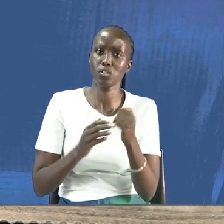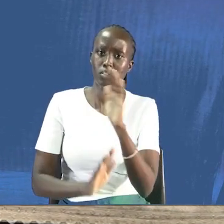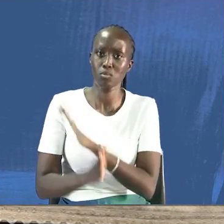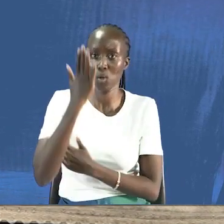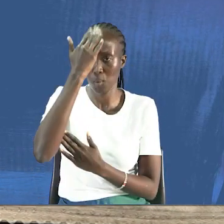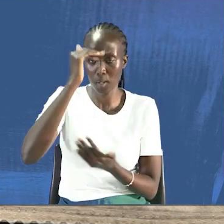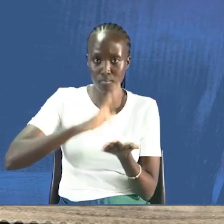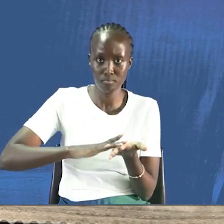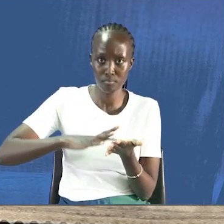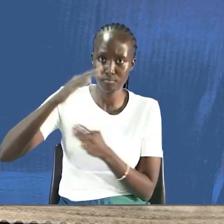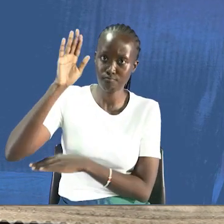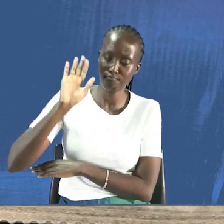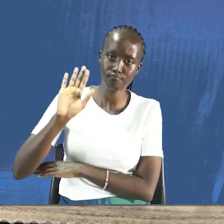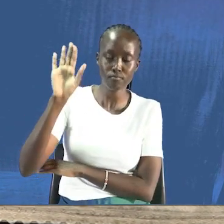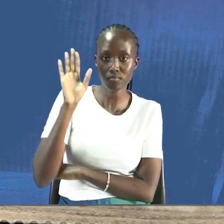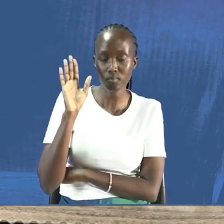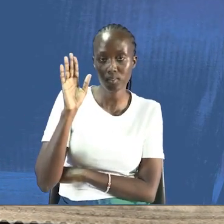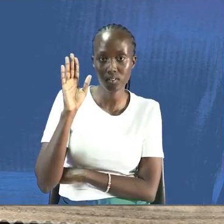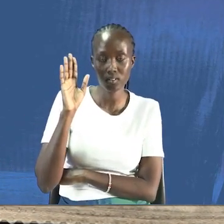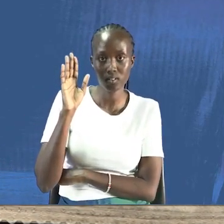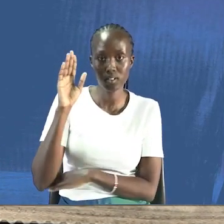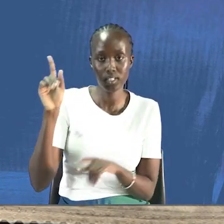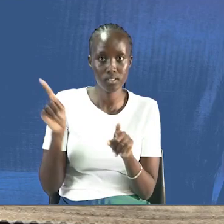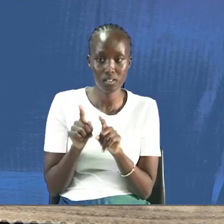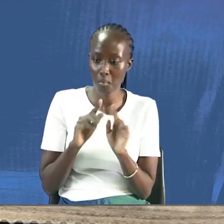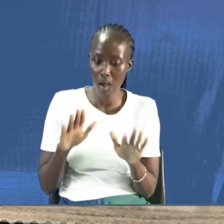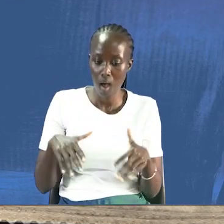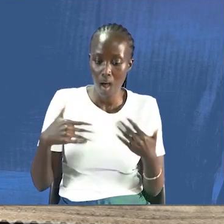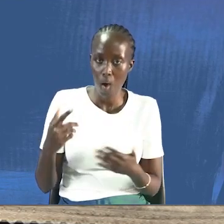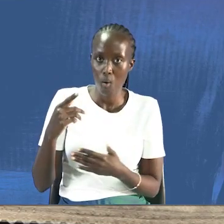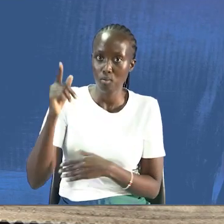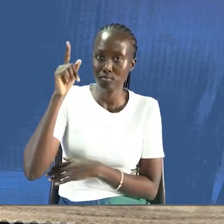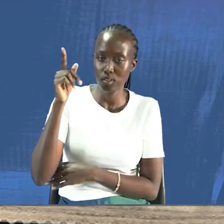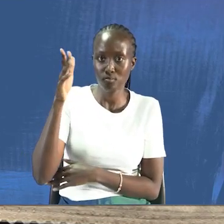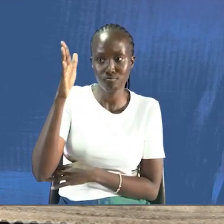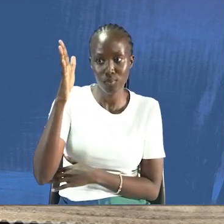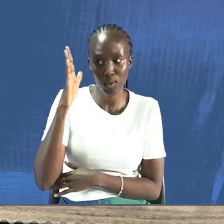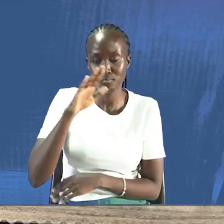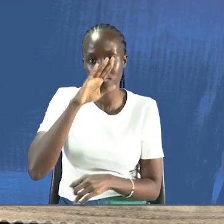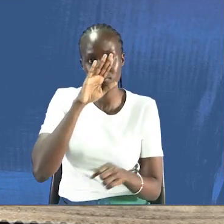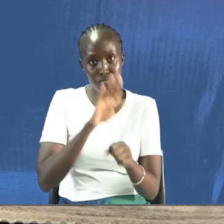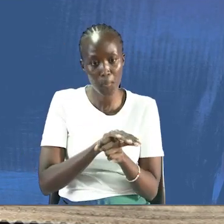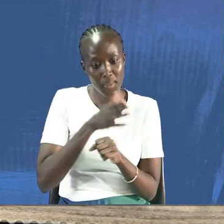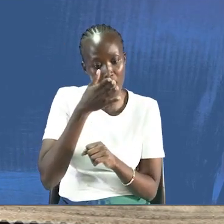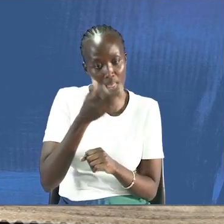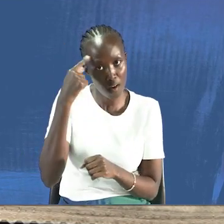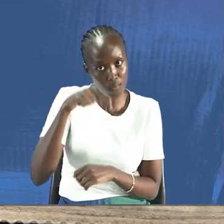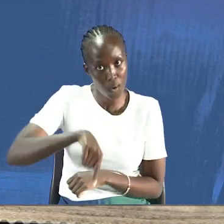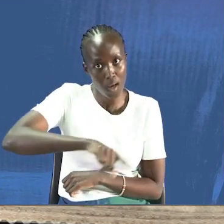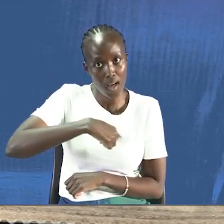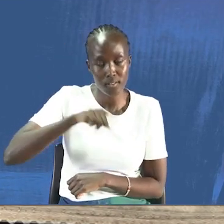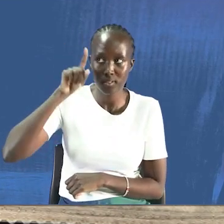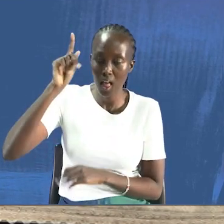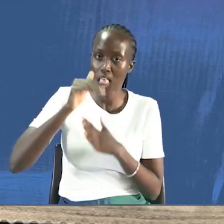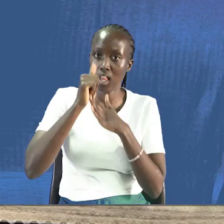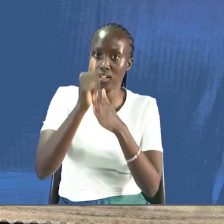glory, because of how he has guaranteed us that he will be there for us, that he will hold